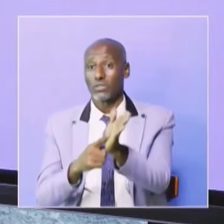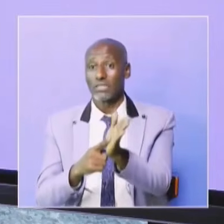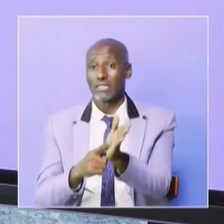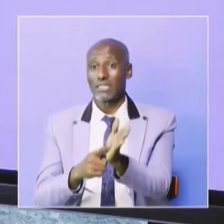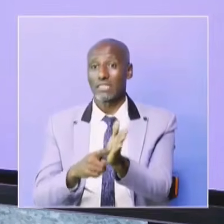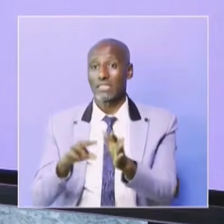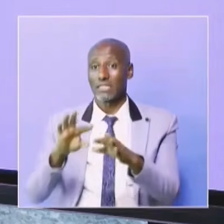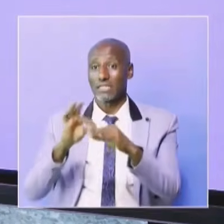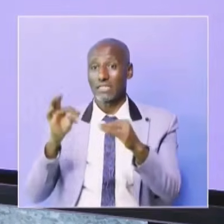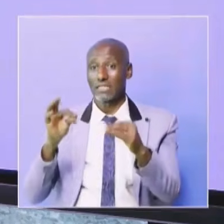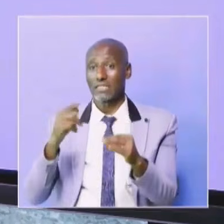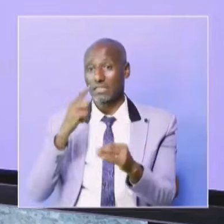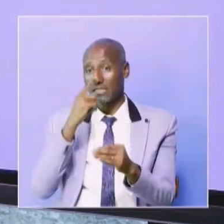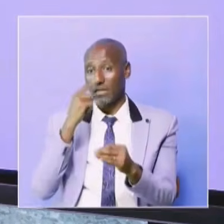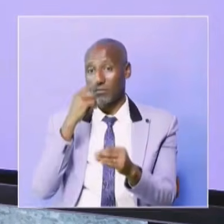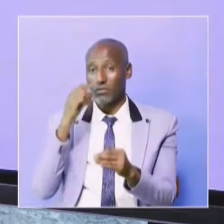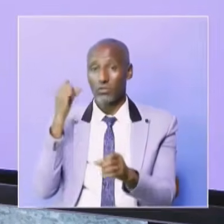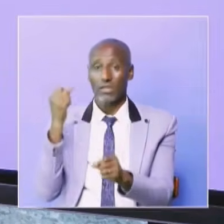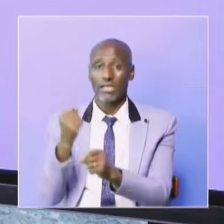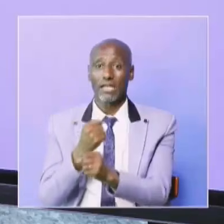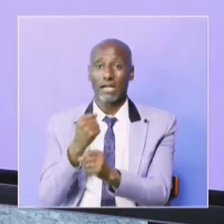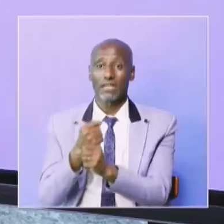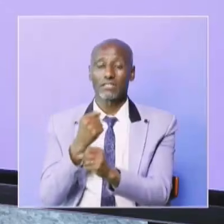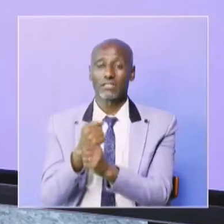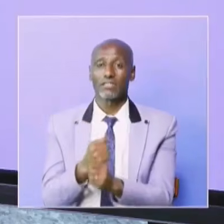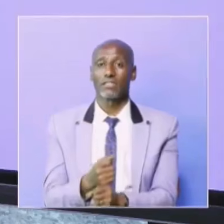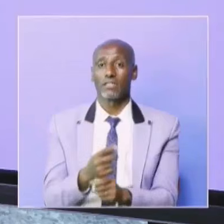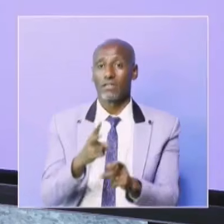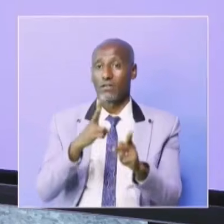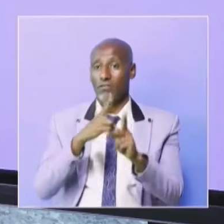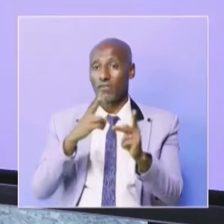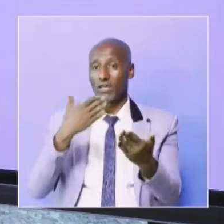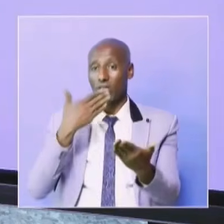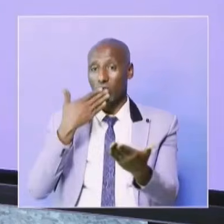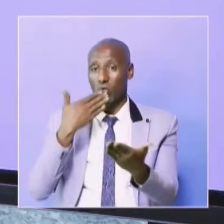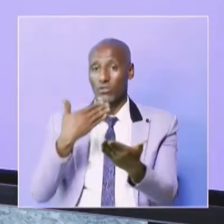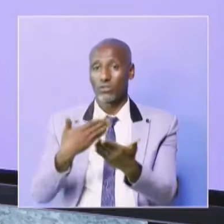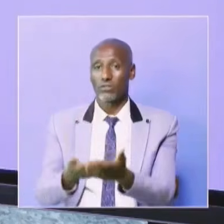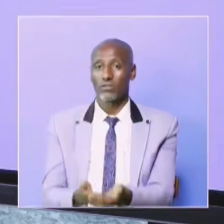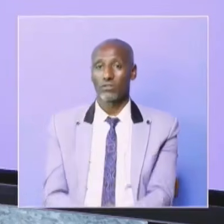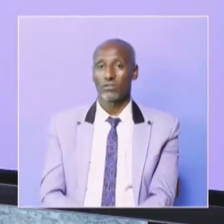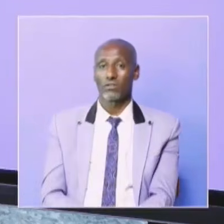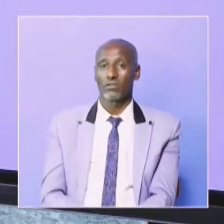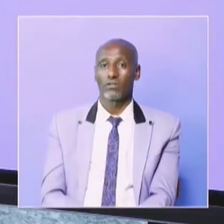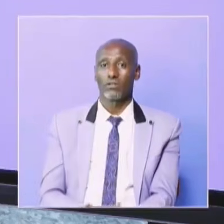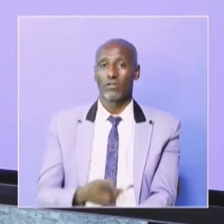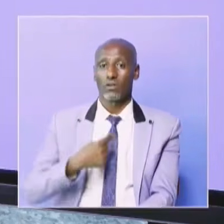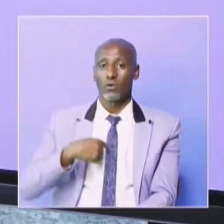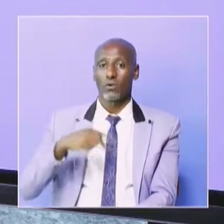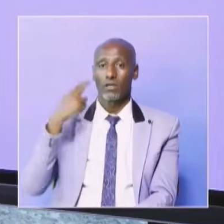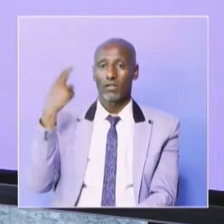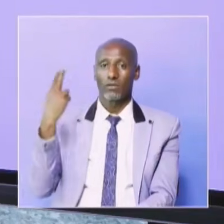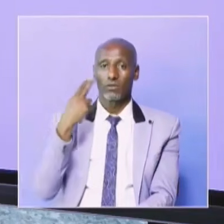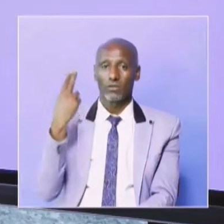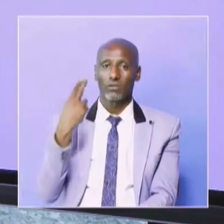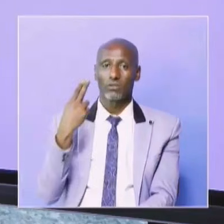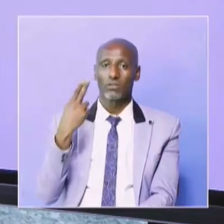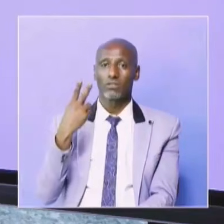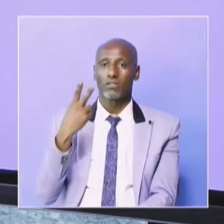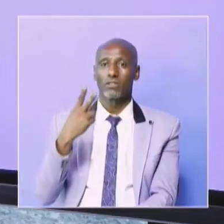what? Habitual action, right? Very good. So if it is habitual action, then we use only verb